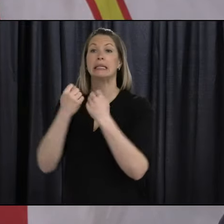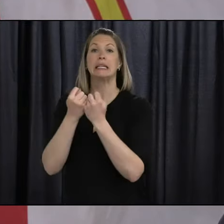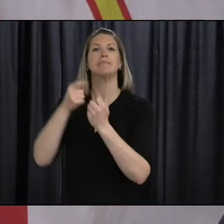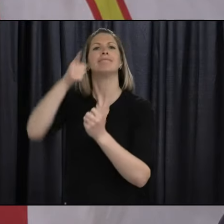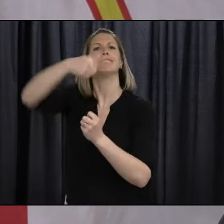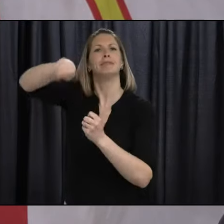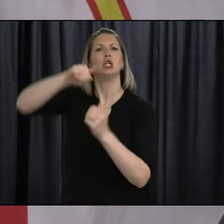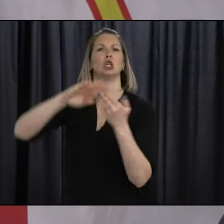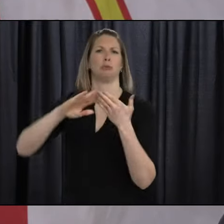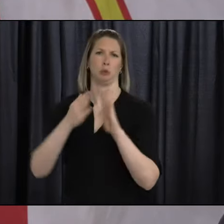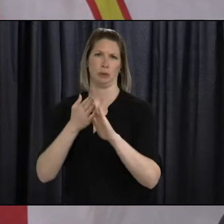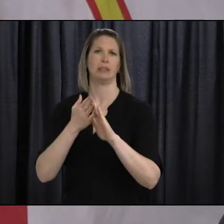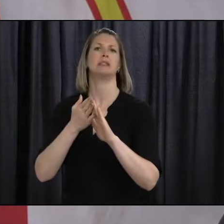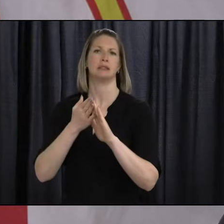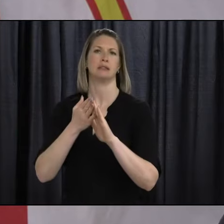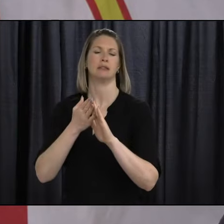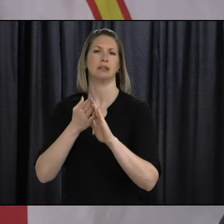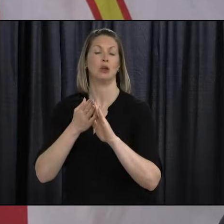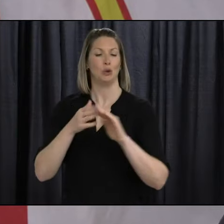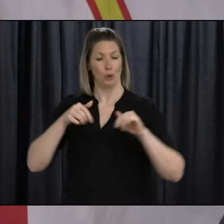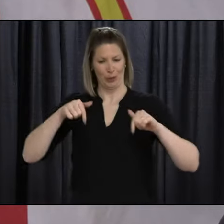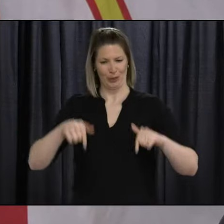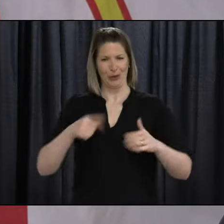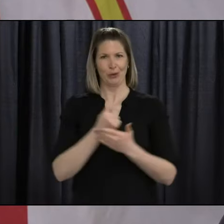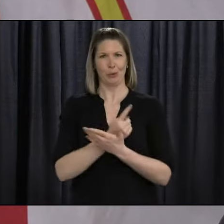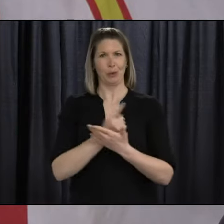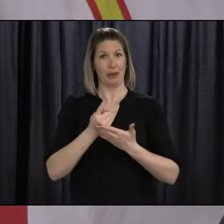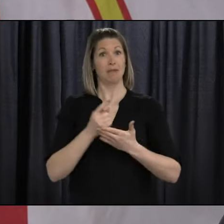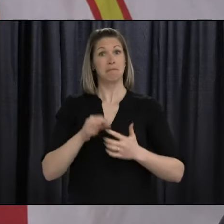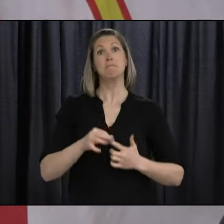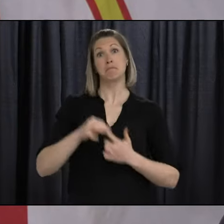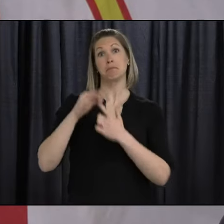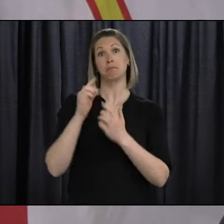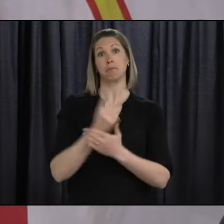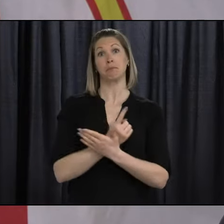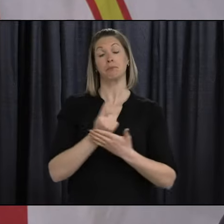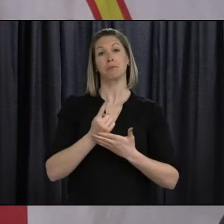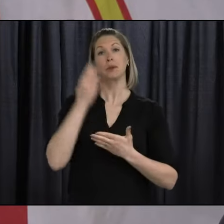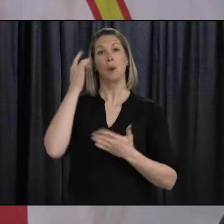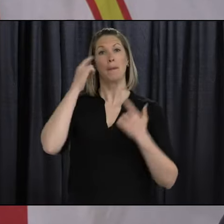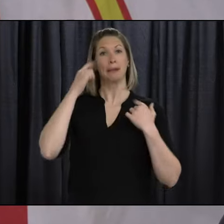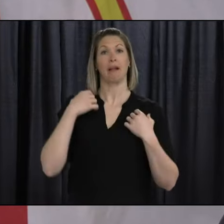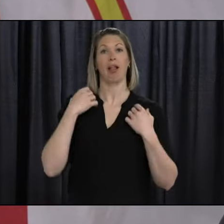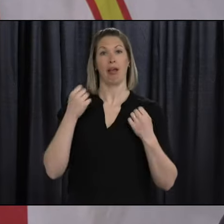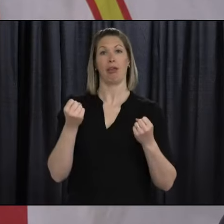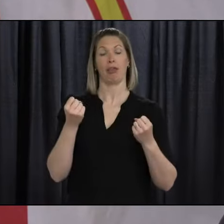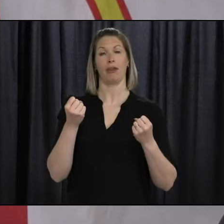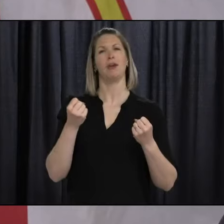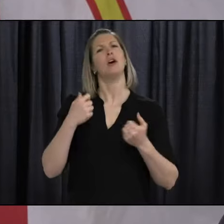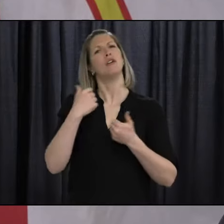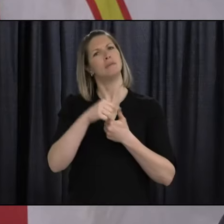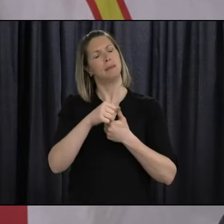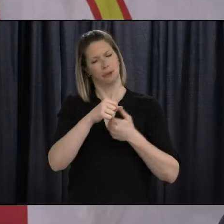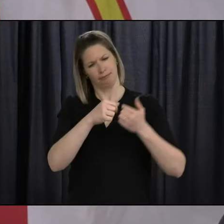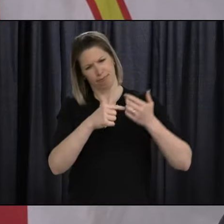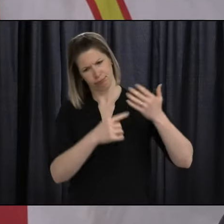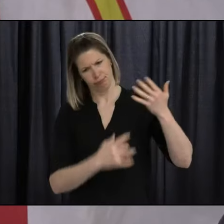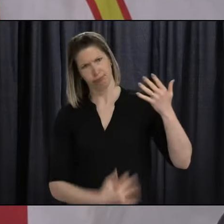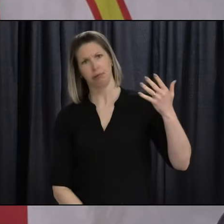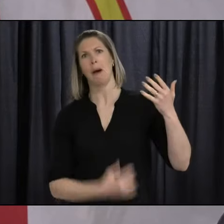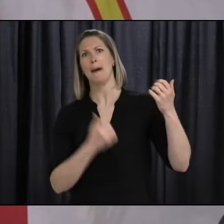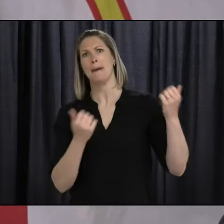So that given this is Mental Health Week, it's important that we continue to work together to identify the mental health priorities and